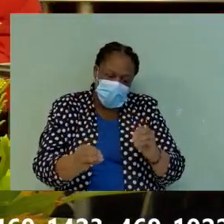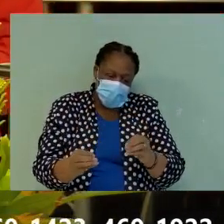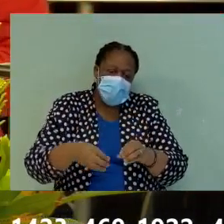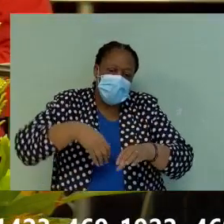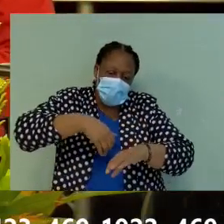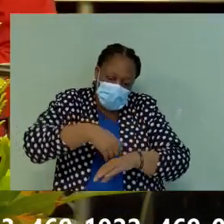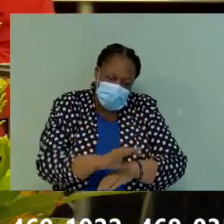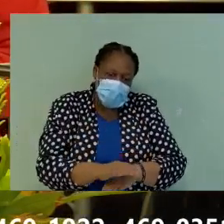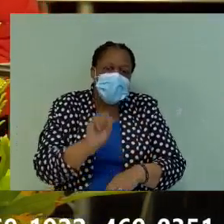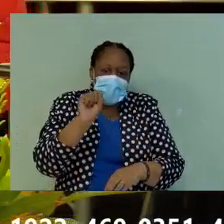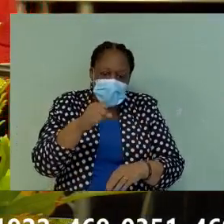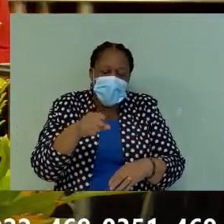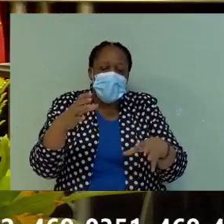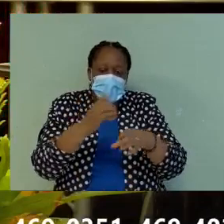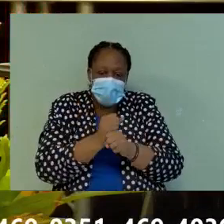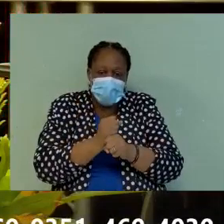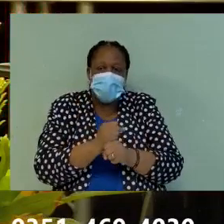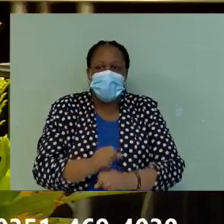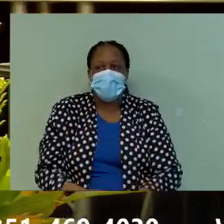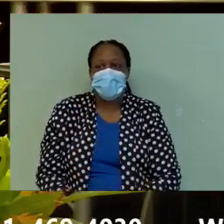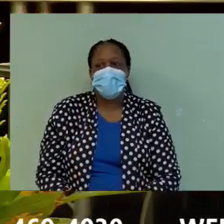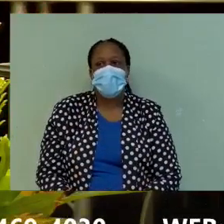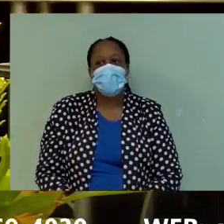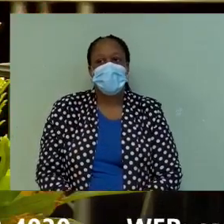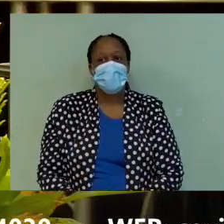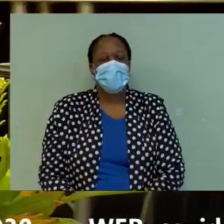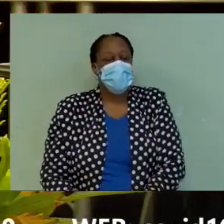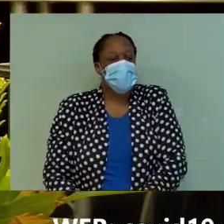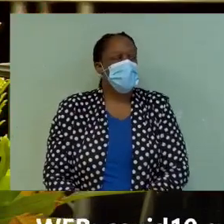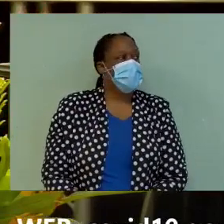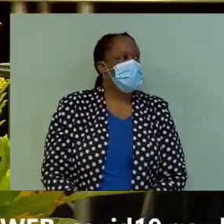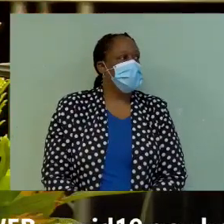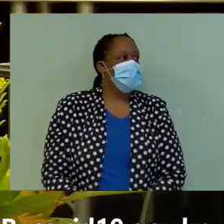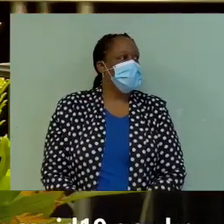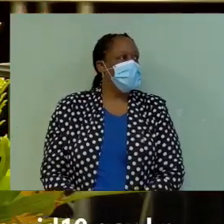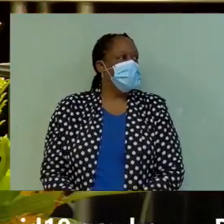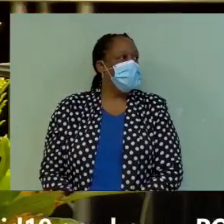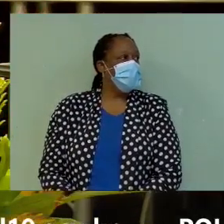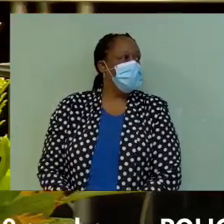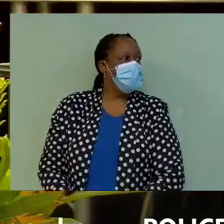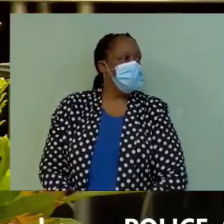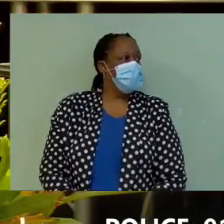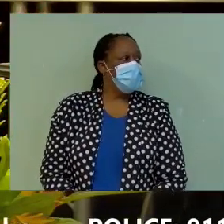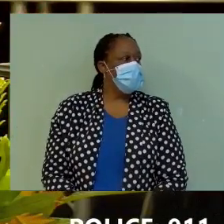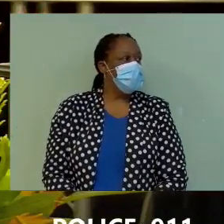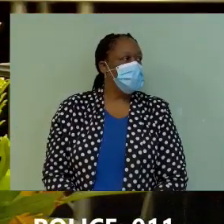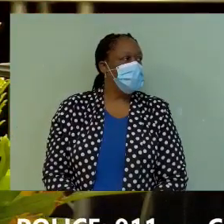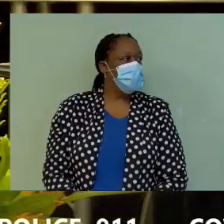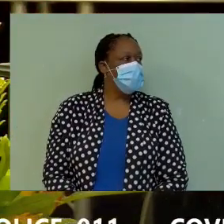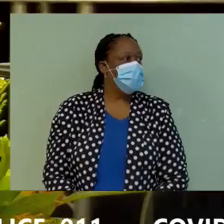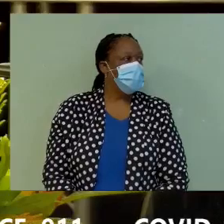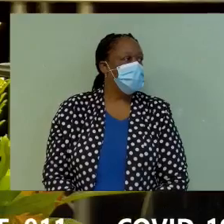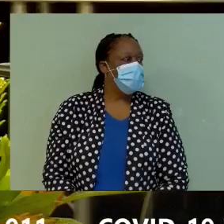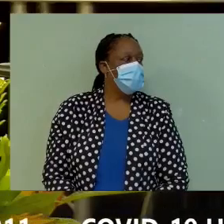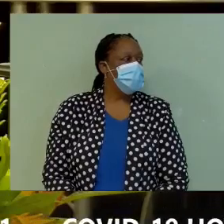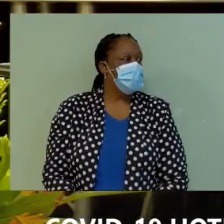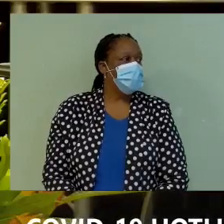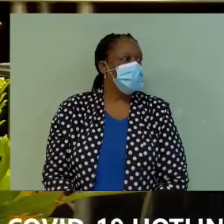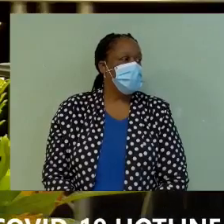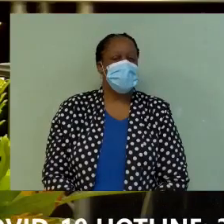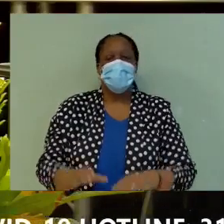This question is for one of the doctors in the room. Can recovered persons return to work knowing that they are no